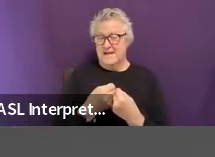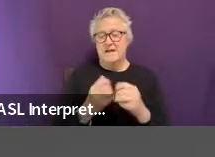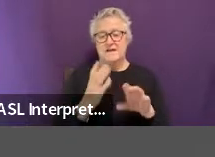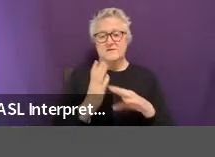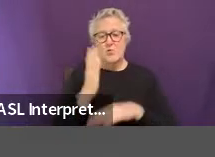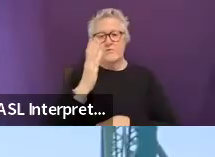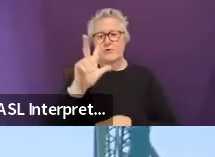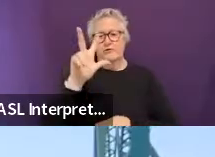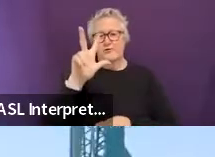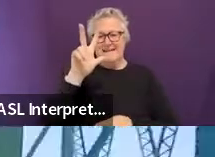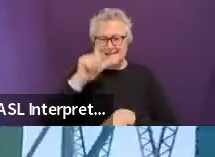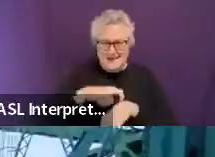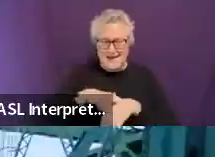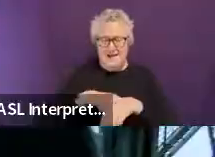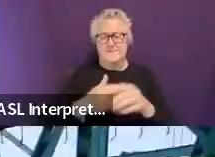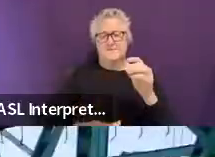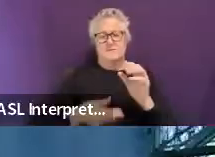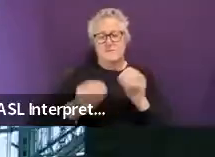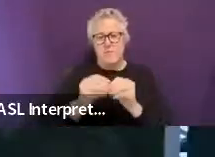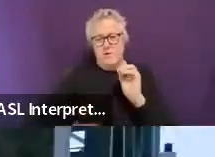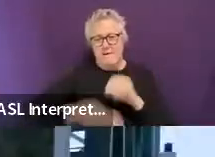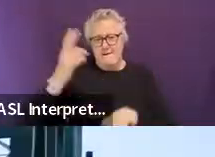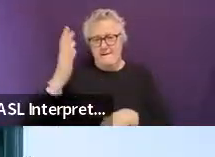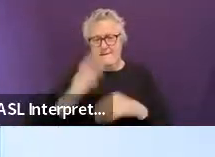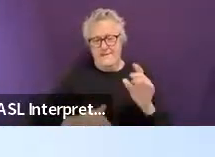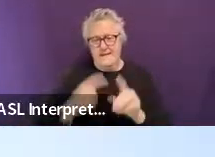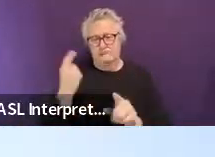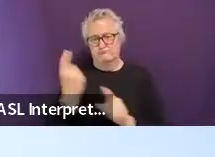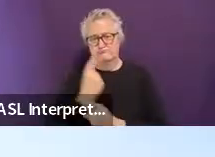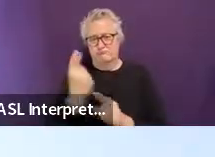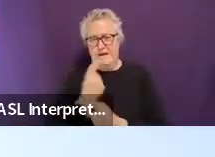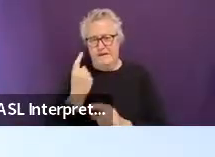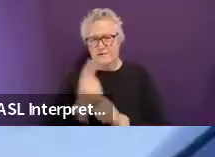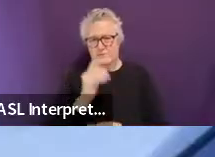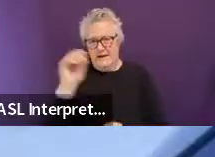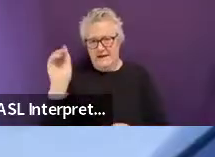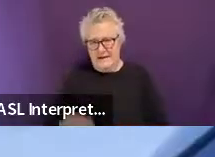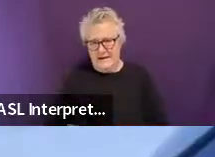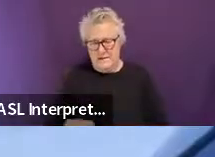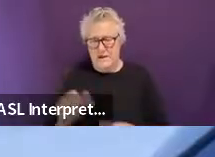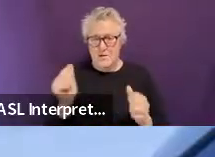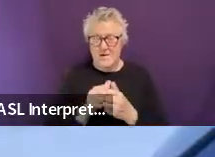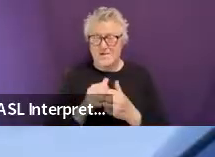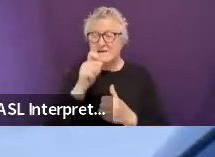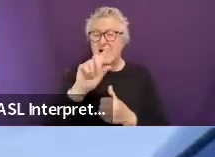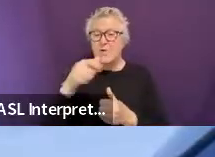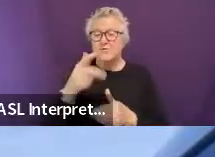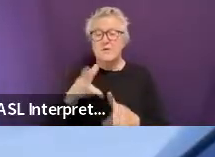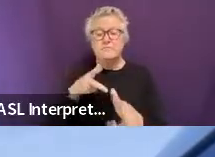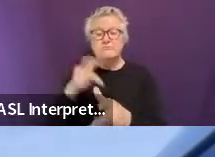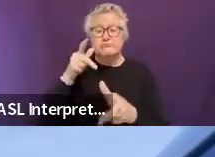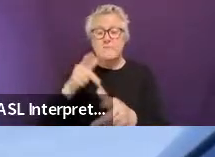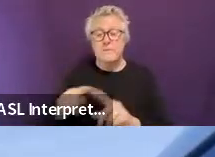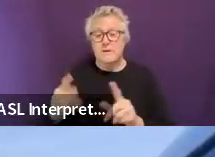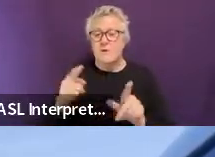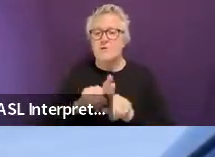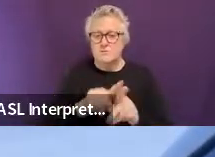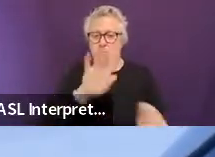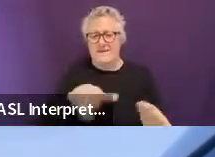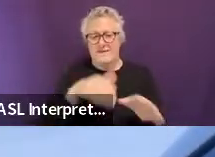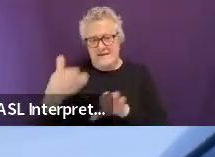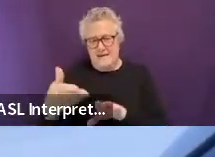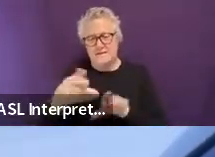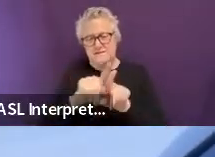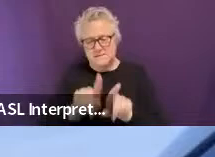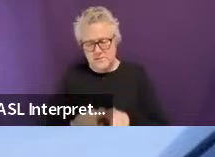statewide averages, with collisions resulting not just in fender benders, but fatalities as well. One of the factors that contributes to safety issues and congestion